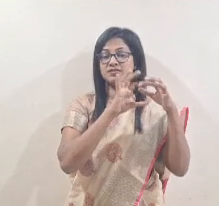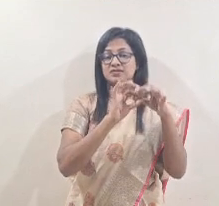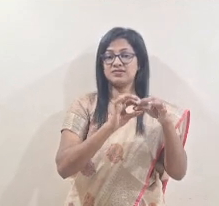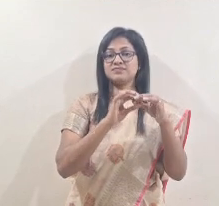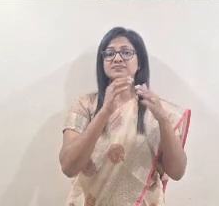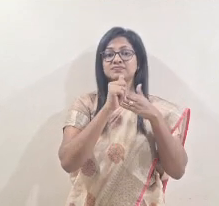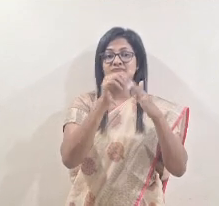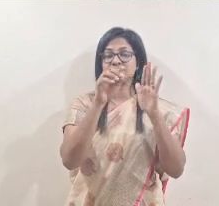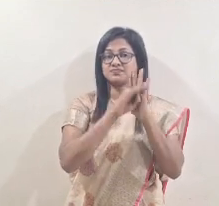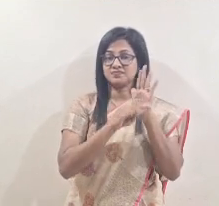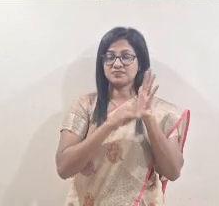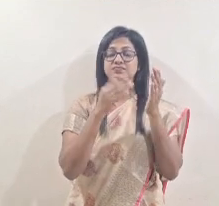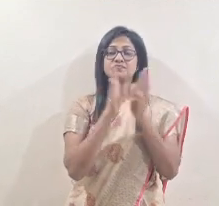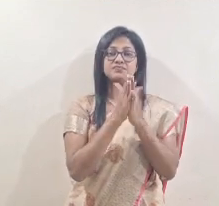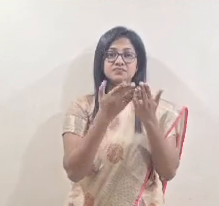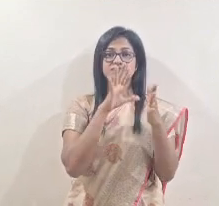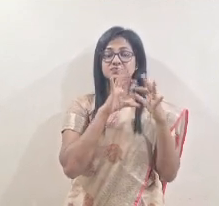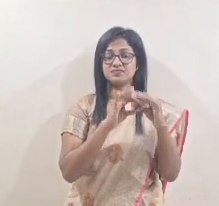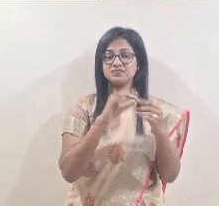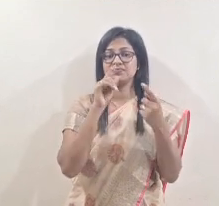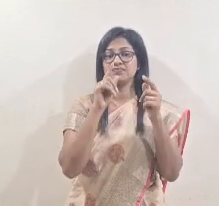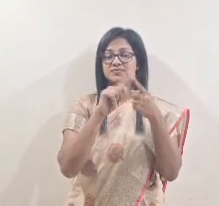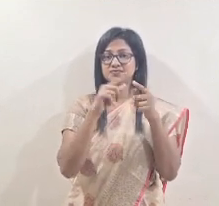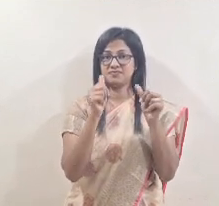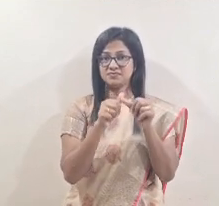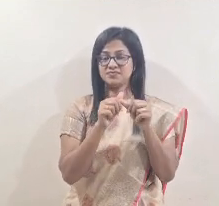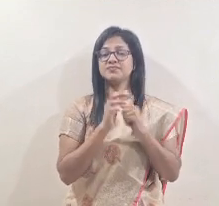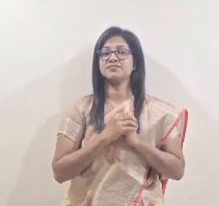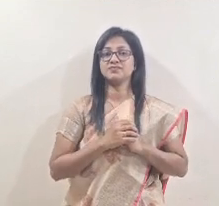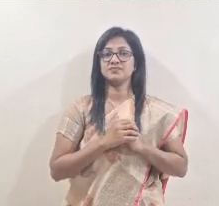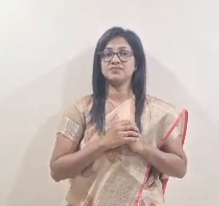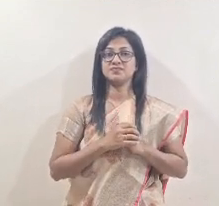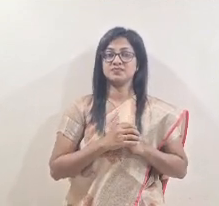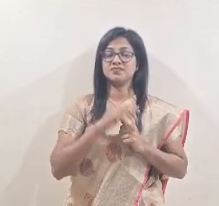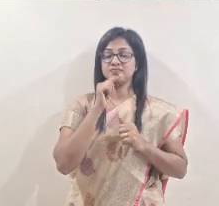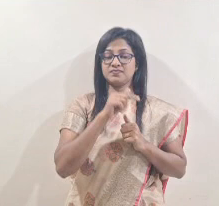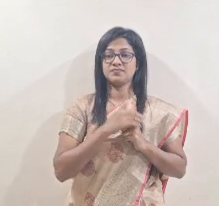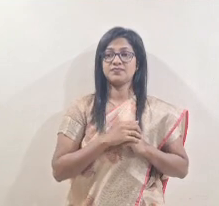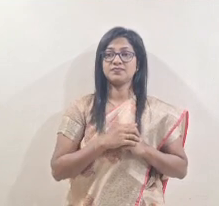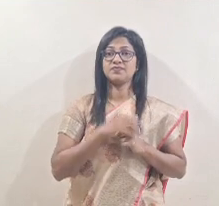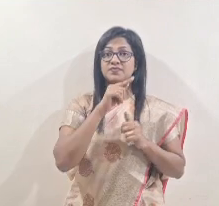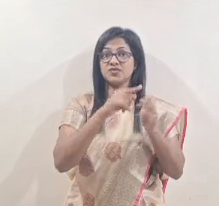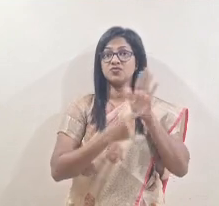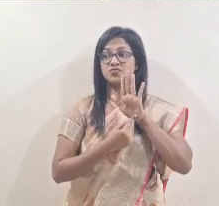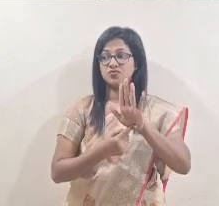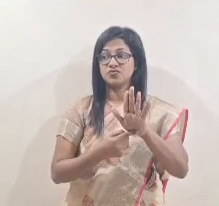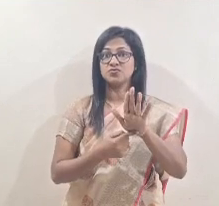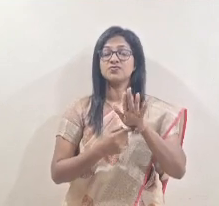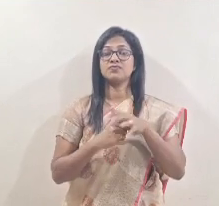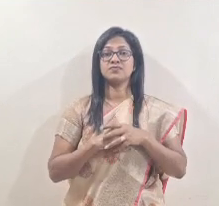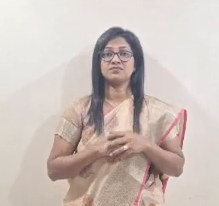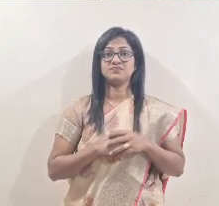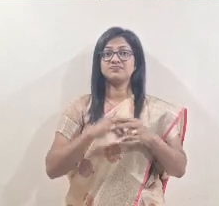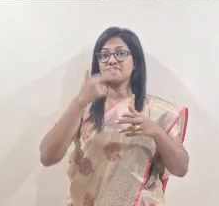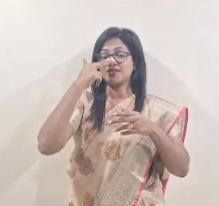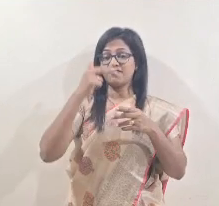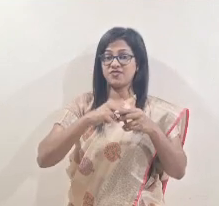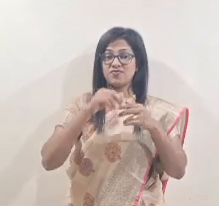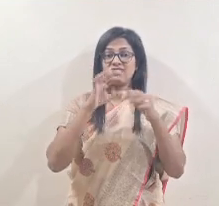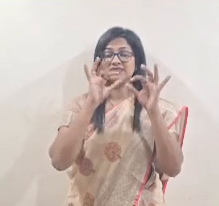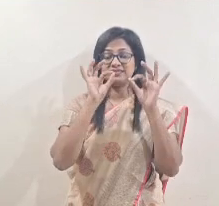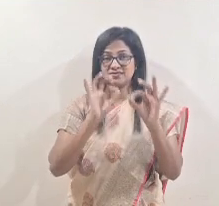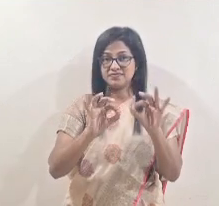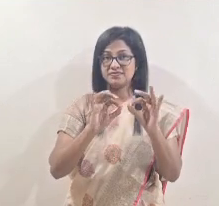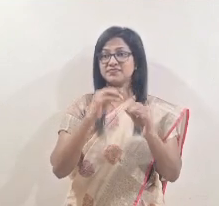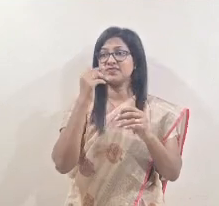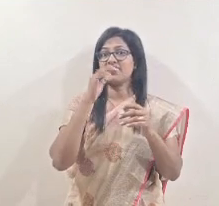inventory guidebook of EEA, and which signifies that fuel specific emission factor